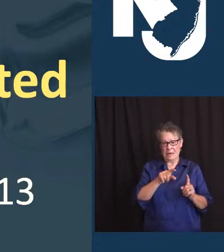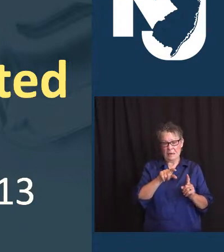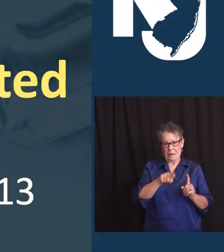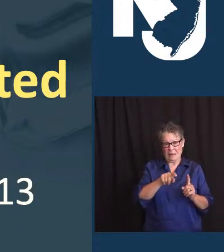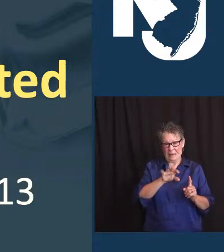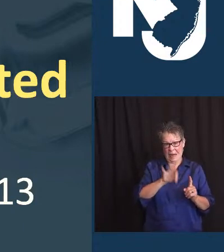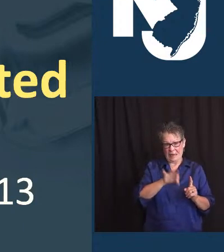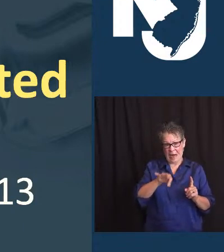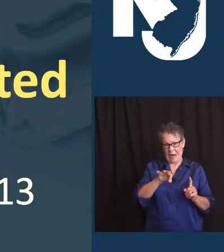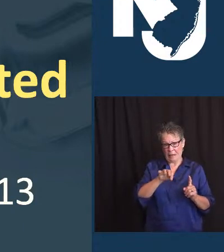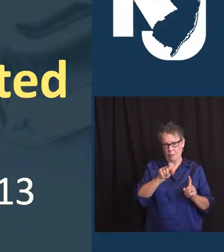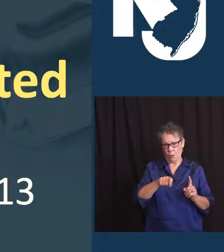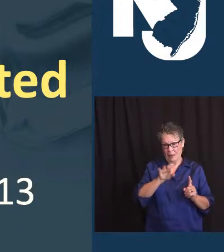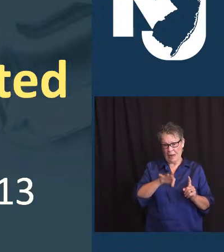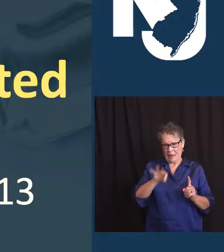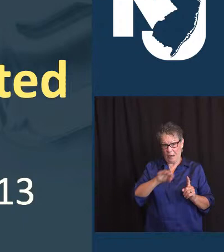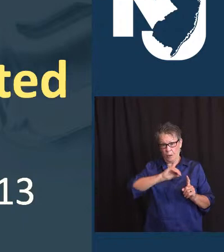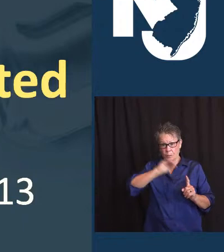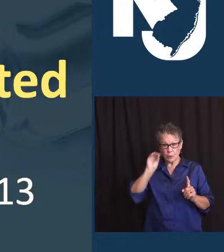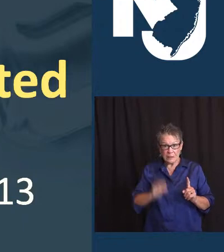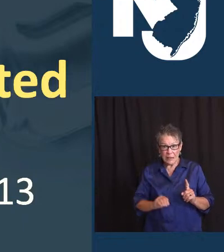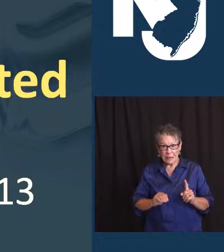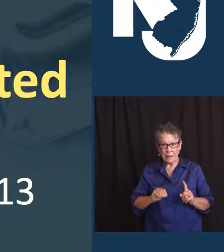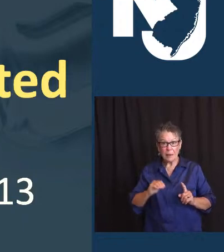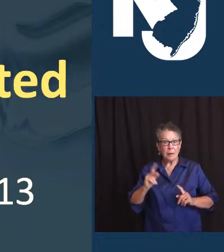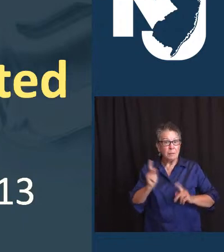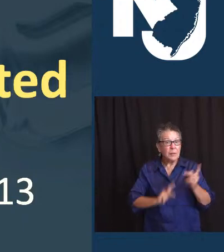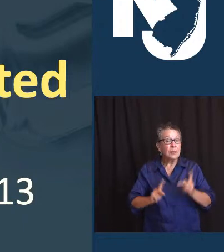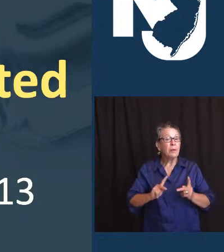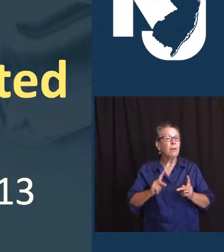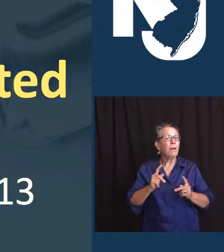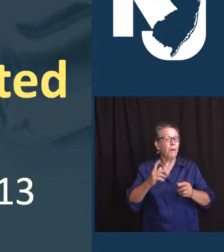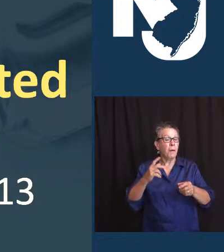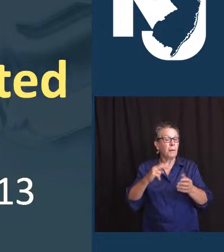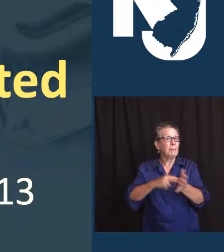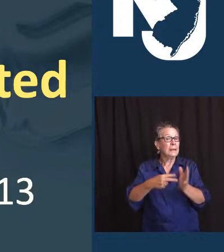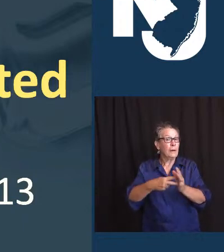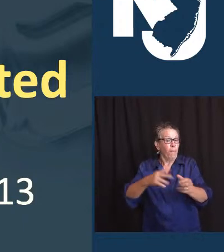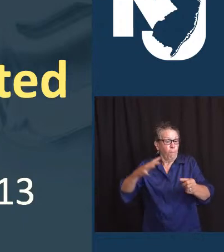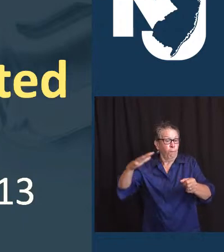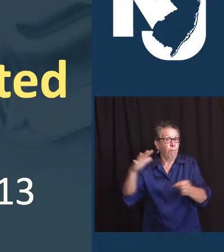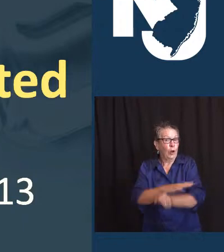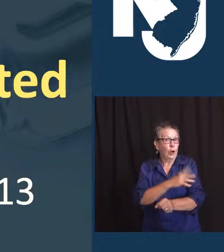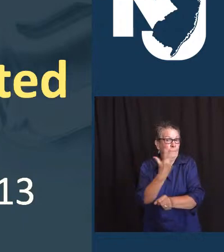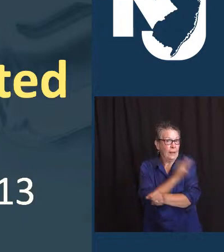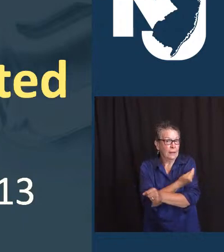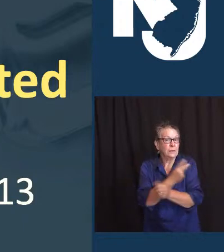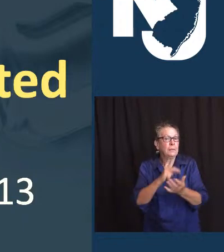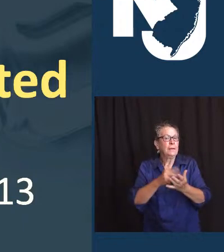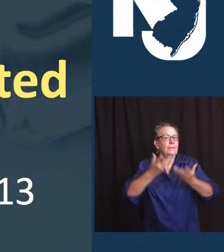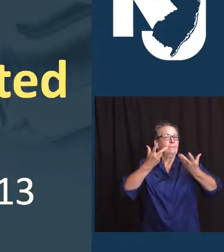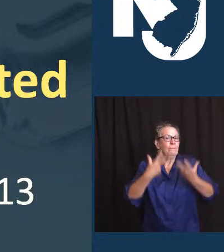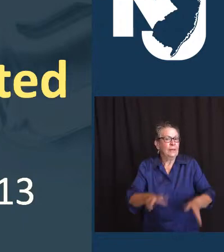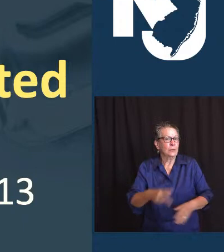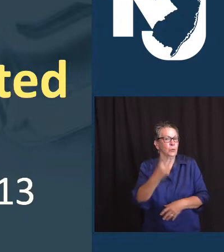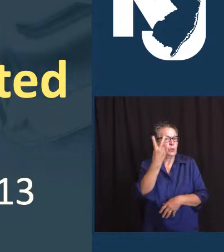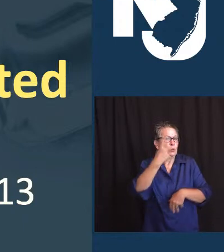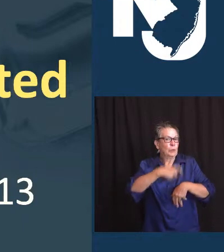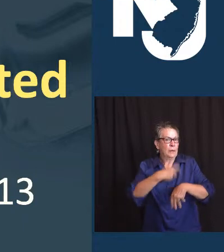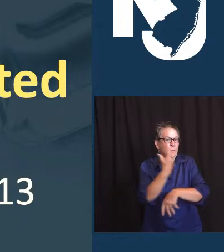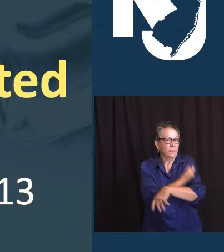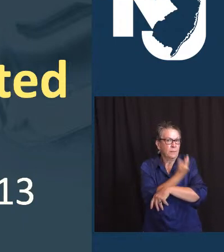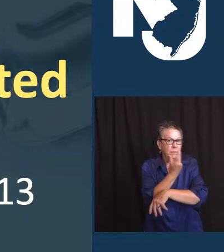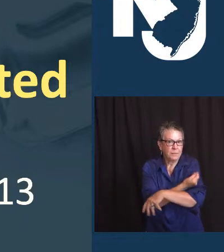vaccinated. However, as we all know, no vaccine is yet approved for any child age 11 or younger, so the longer you